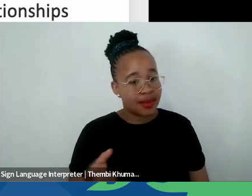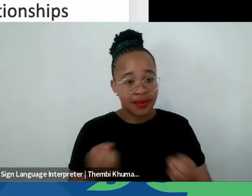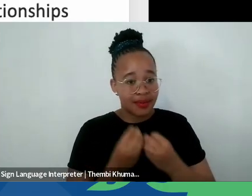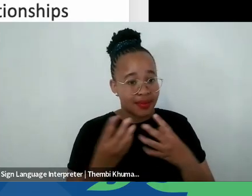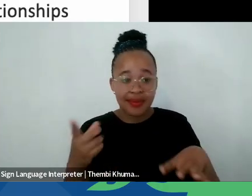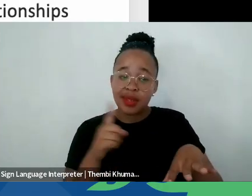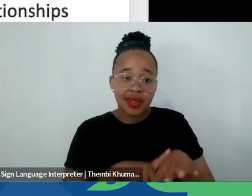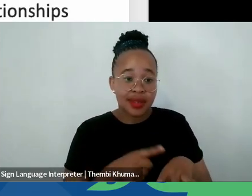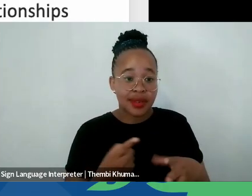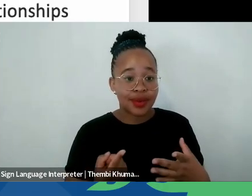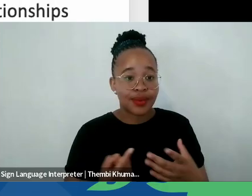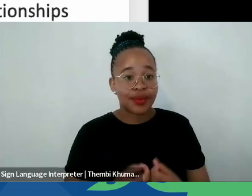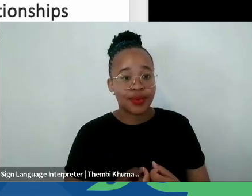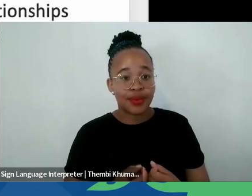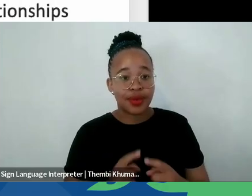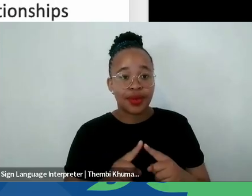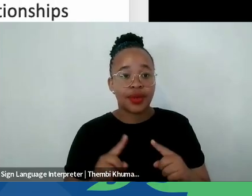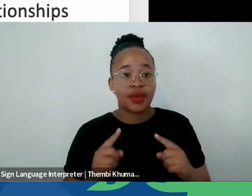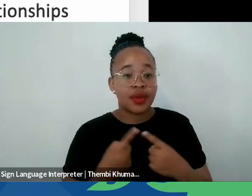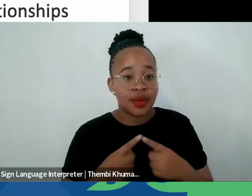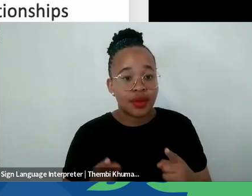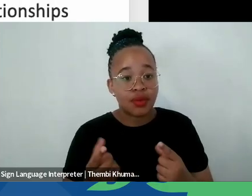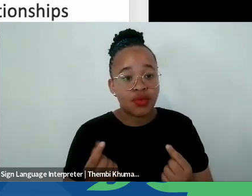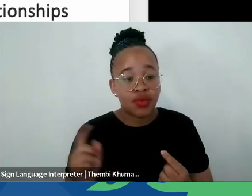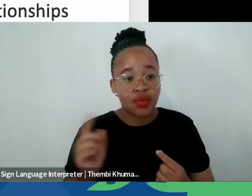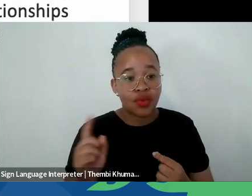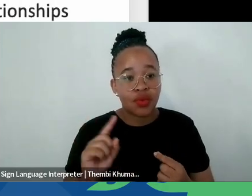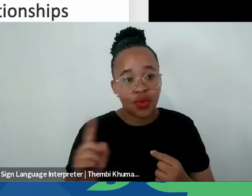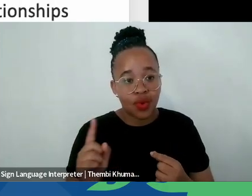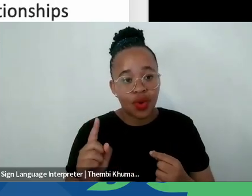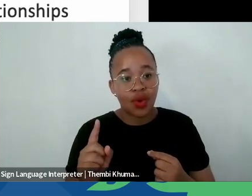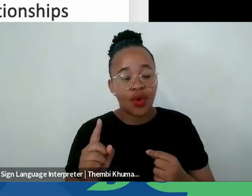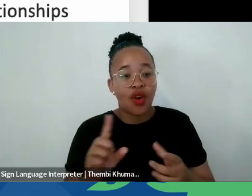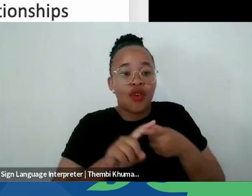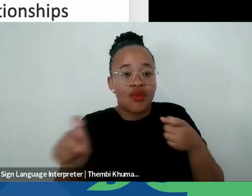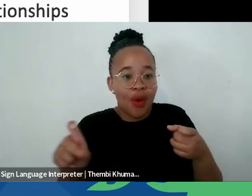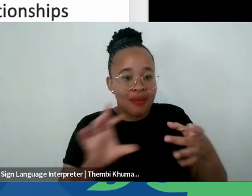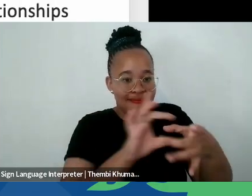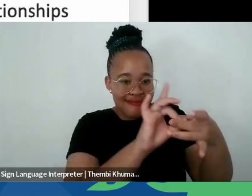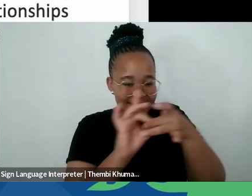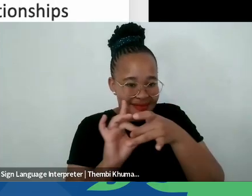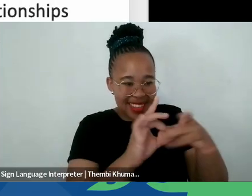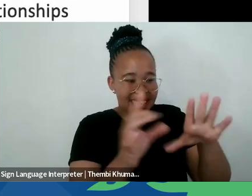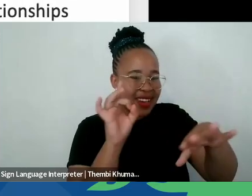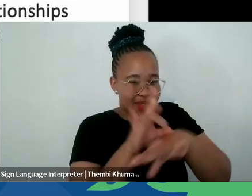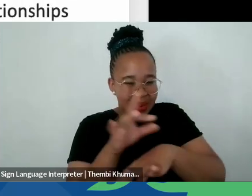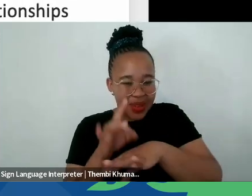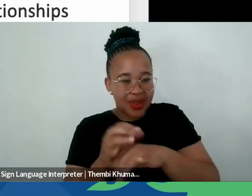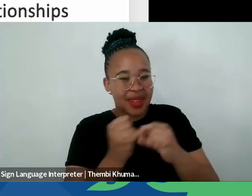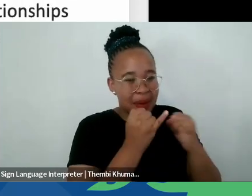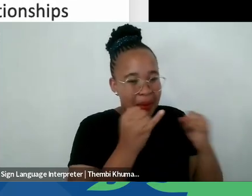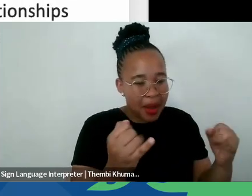they're the main instigator of toxic relationships. Clients assaulting